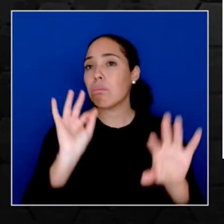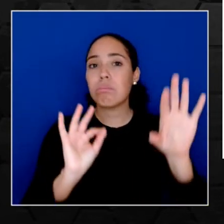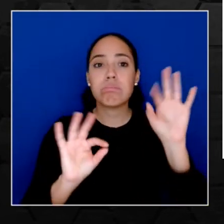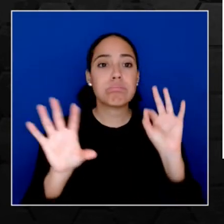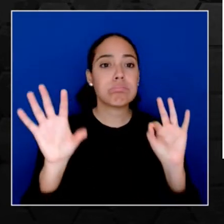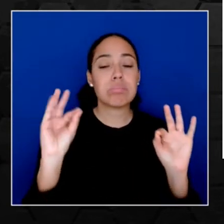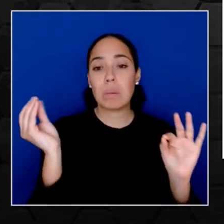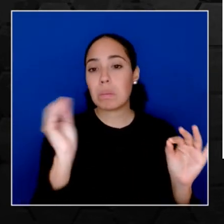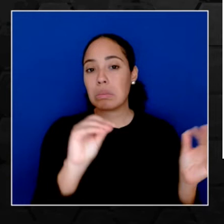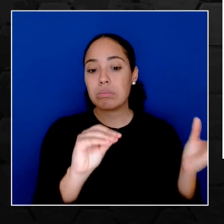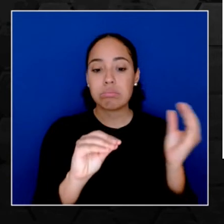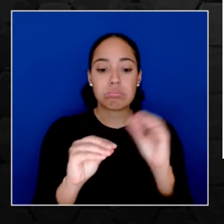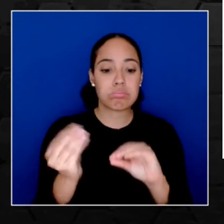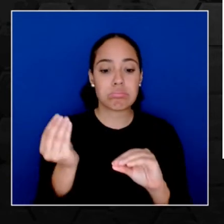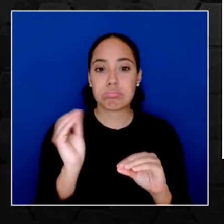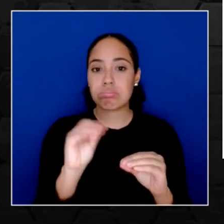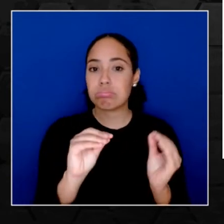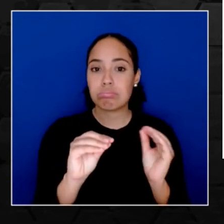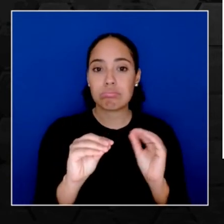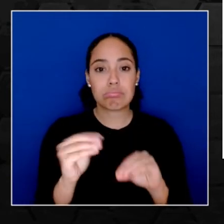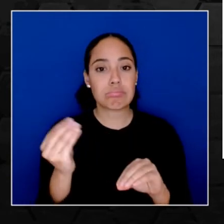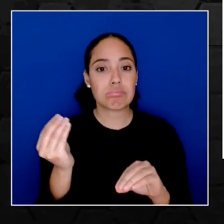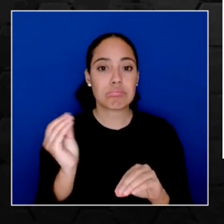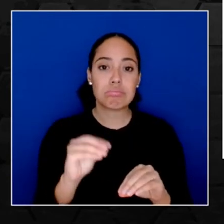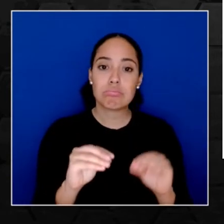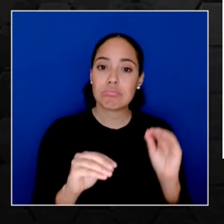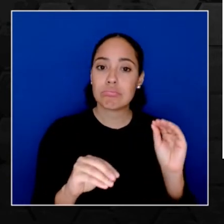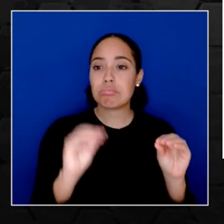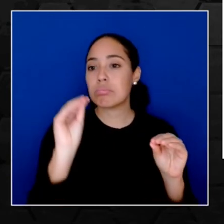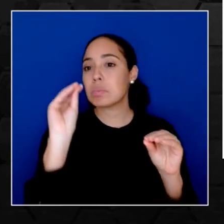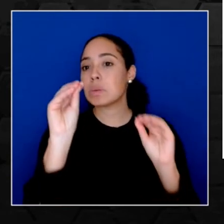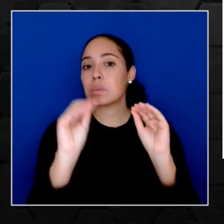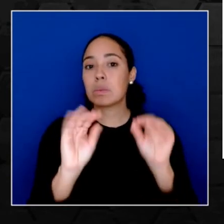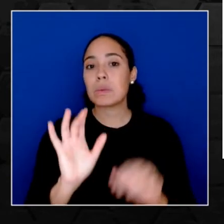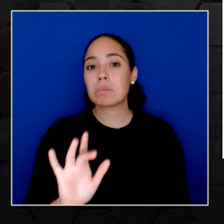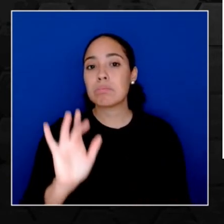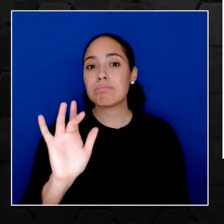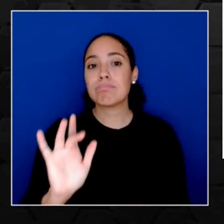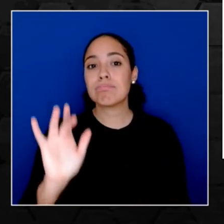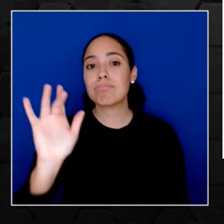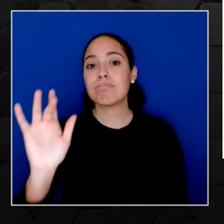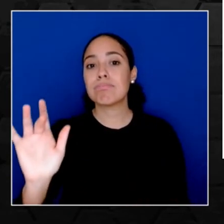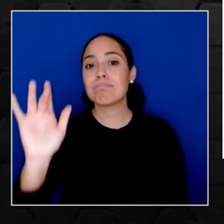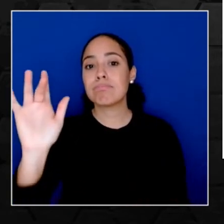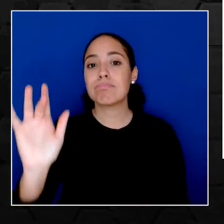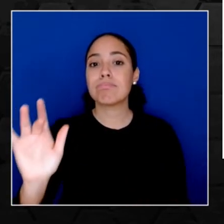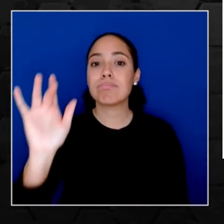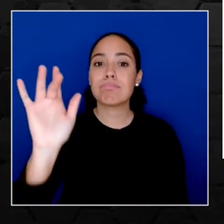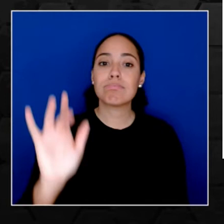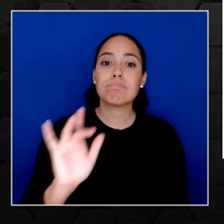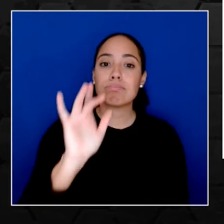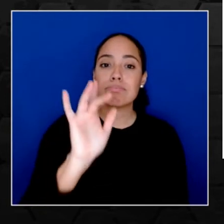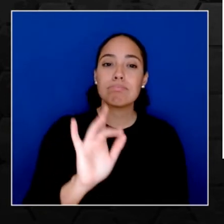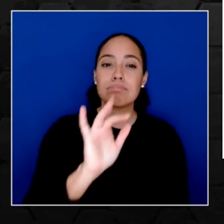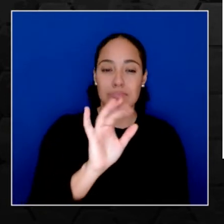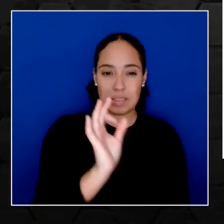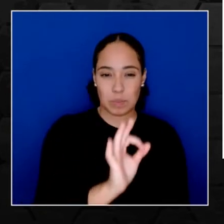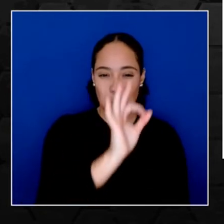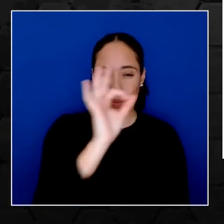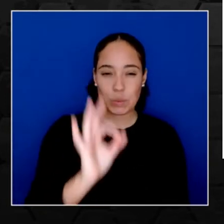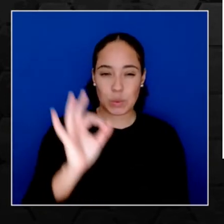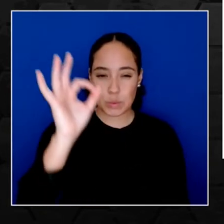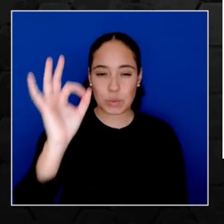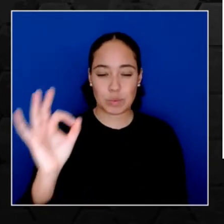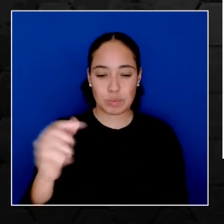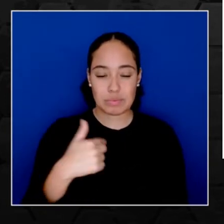and it's stabilized. Like I'm just going like in a, like suppose I have to make in a line, so I'm just adding, and it's actually stabilizing it. And